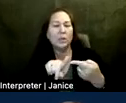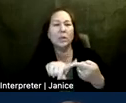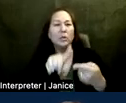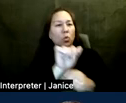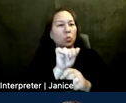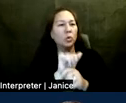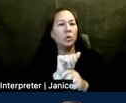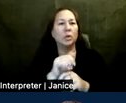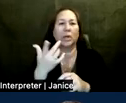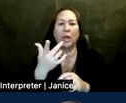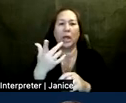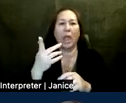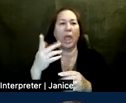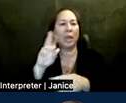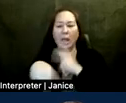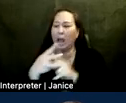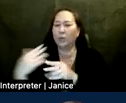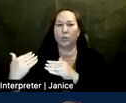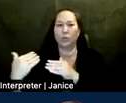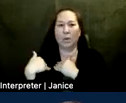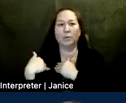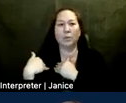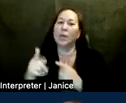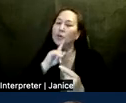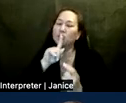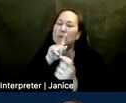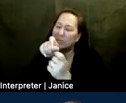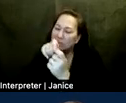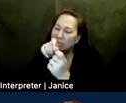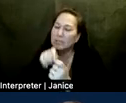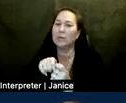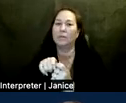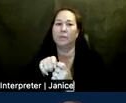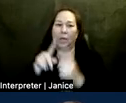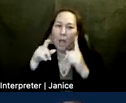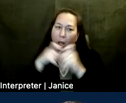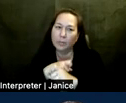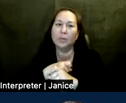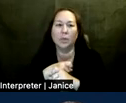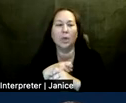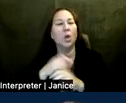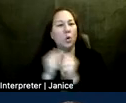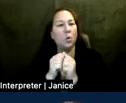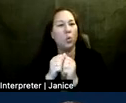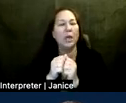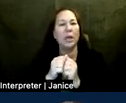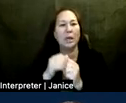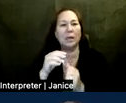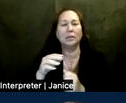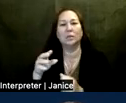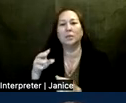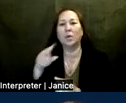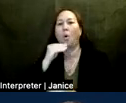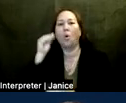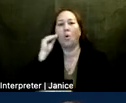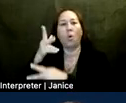those rest periods. So it's a little bit specific and a little bit complicated when it comes to the domestic workers' rights, as we need a little bit more information to